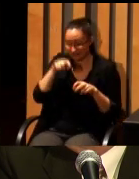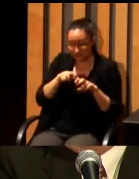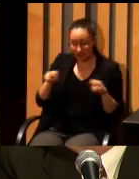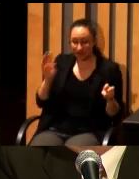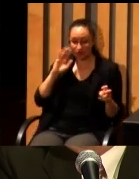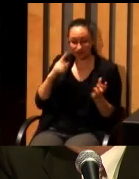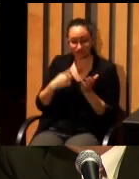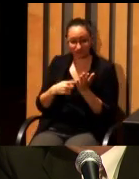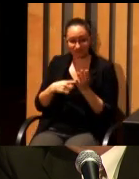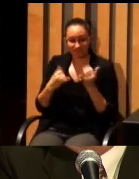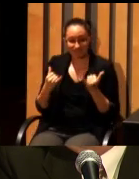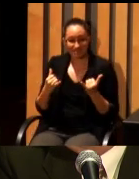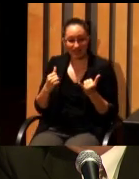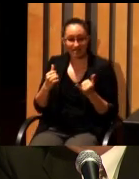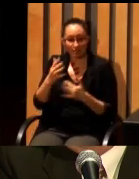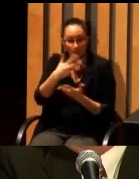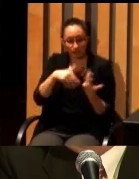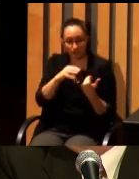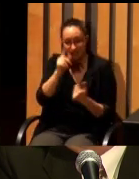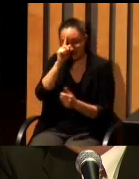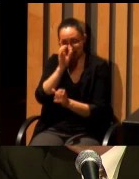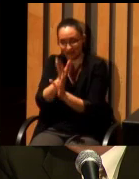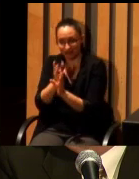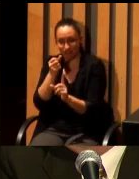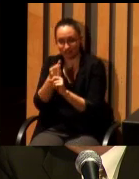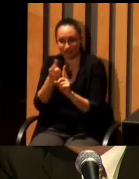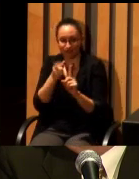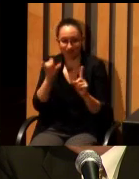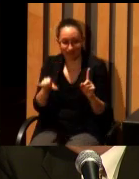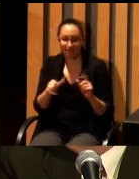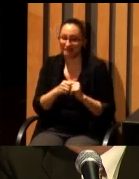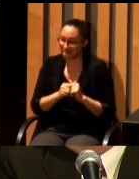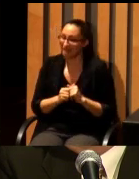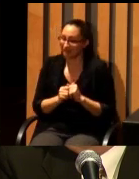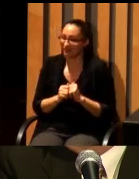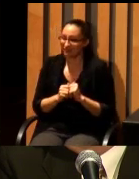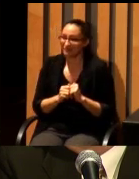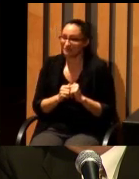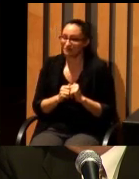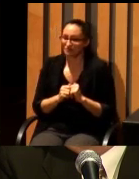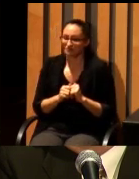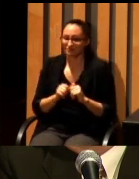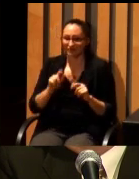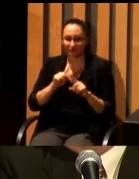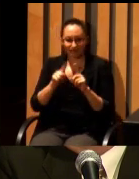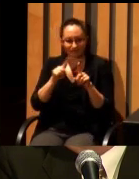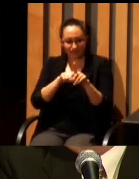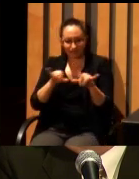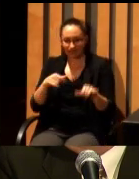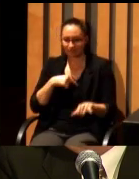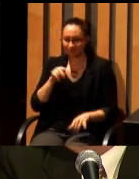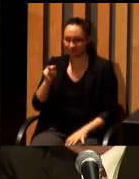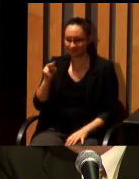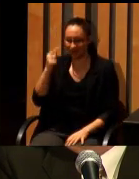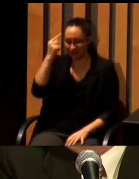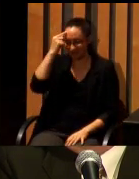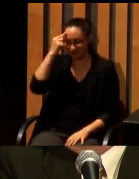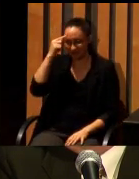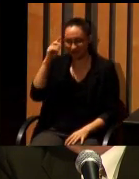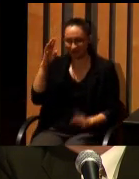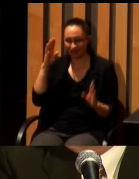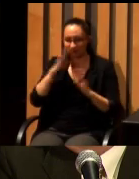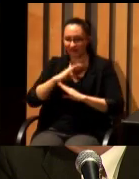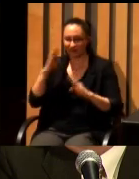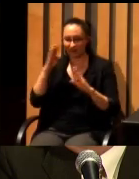issues in this panel this afternoon. But I do think there is something both troubling and anomalous that perhaps the